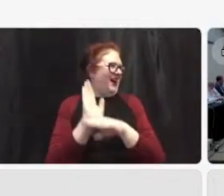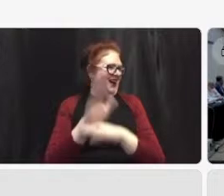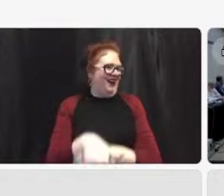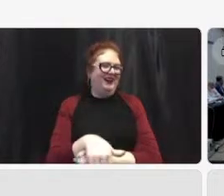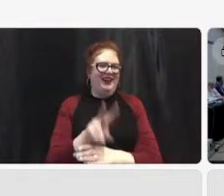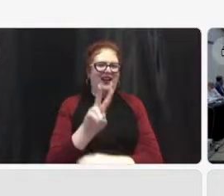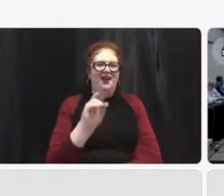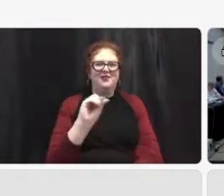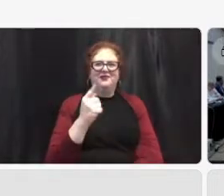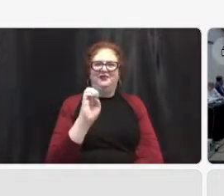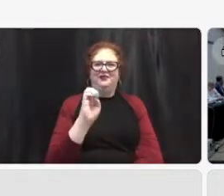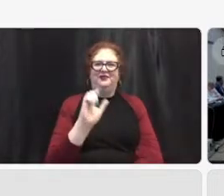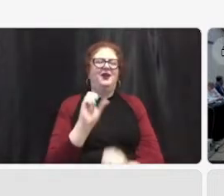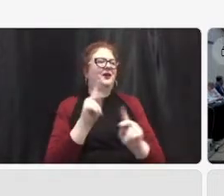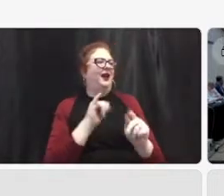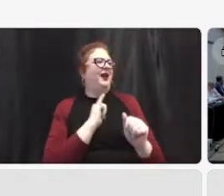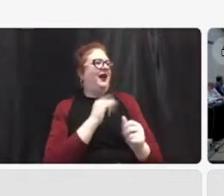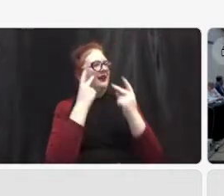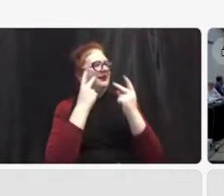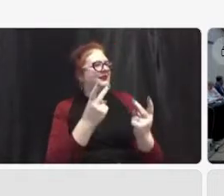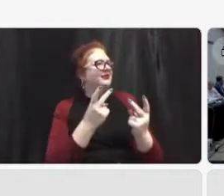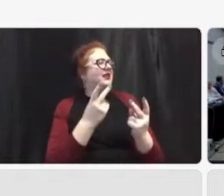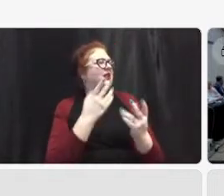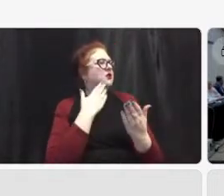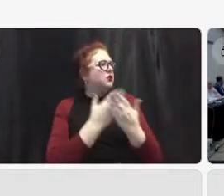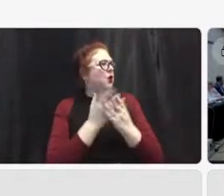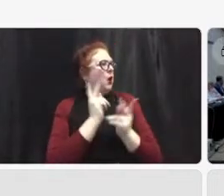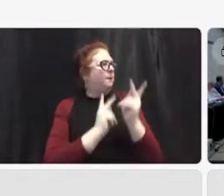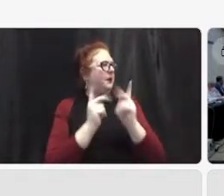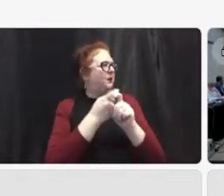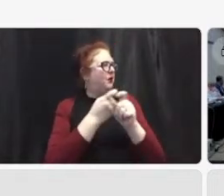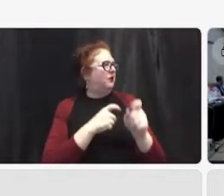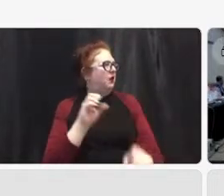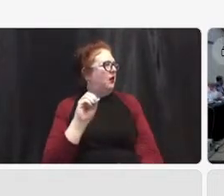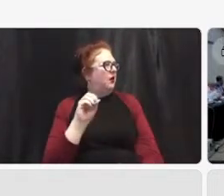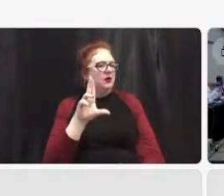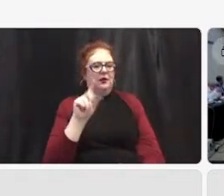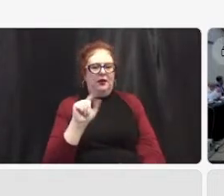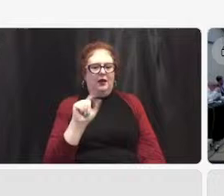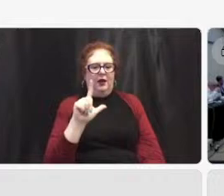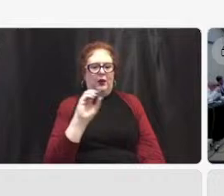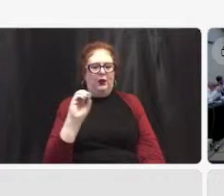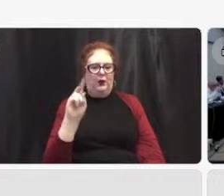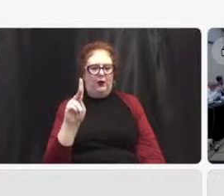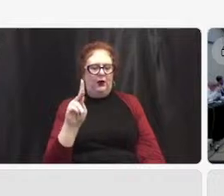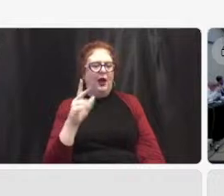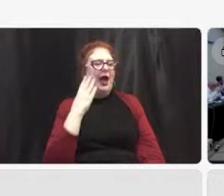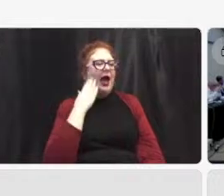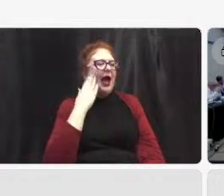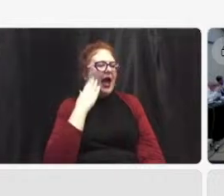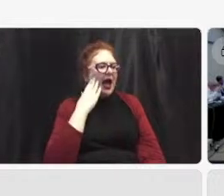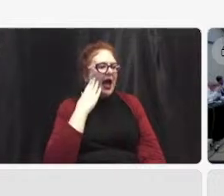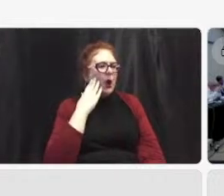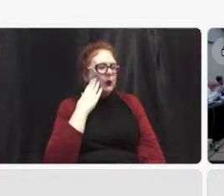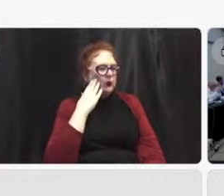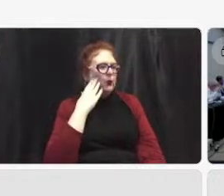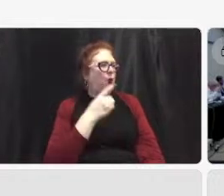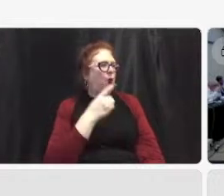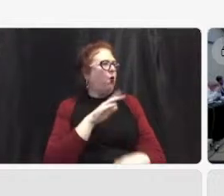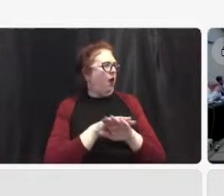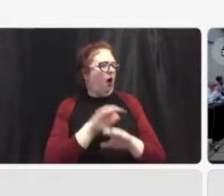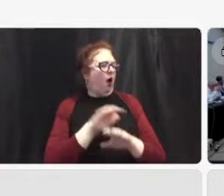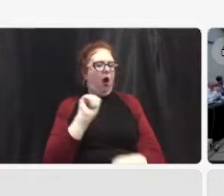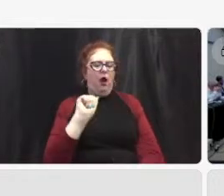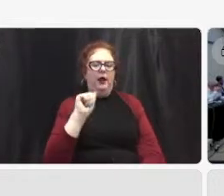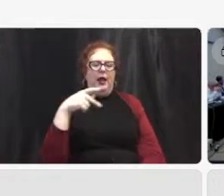I see the good people from Lookout, and I know that 4305 North Lookout is on appeal to the board, so it's nice